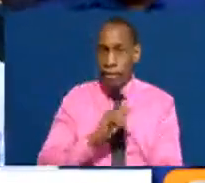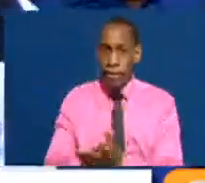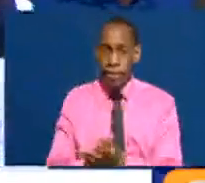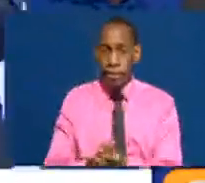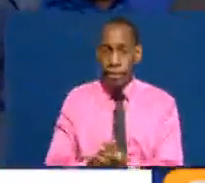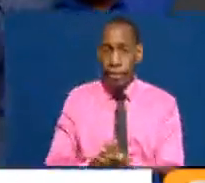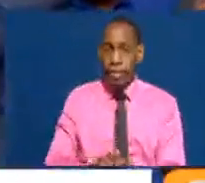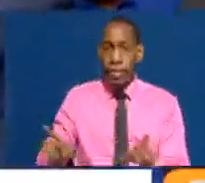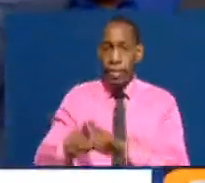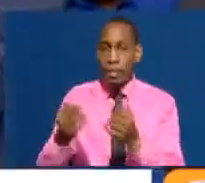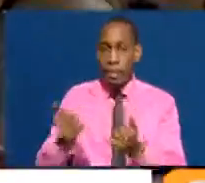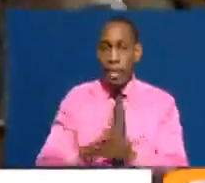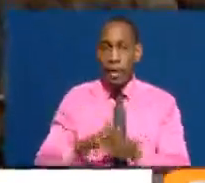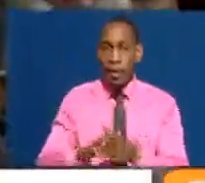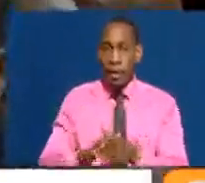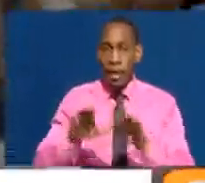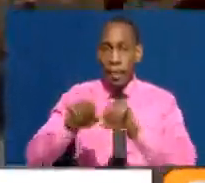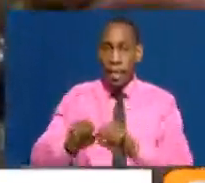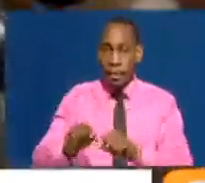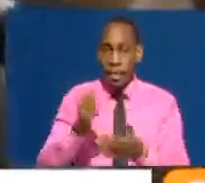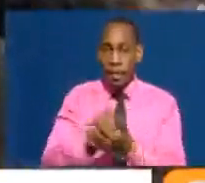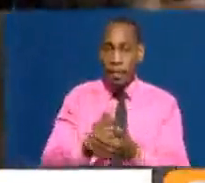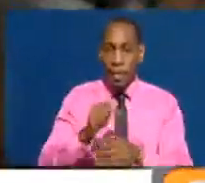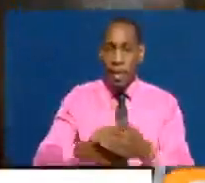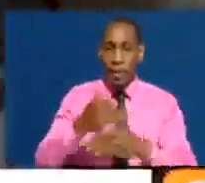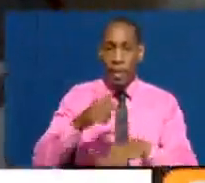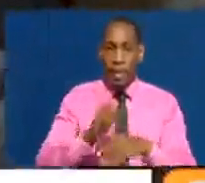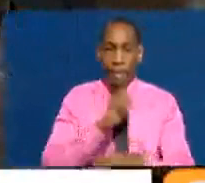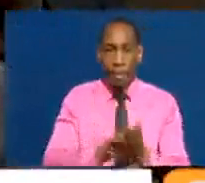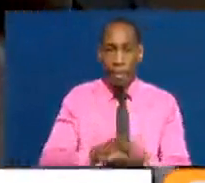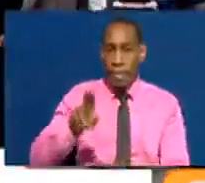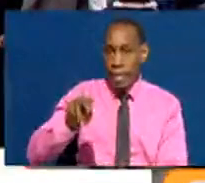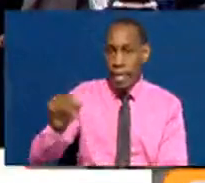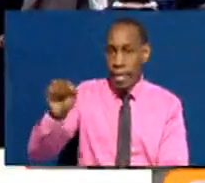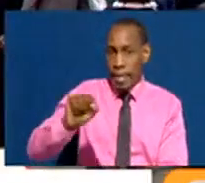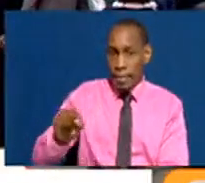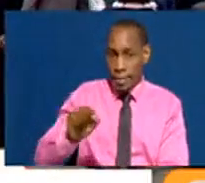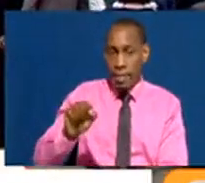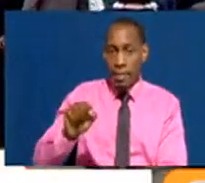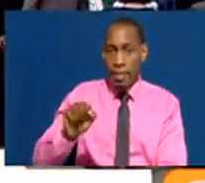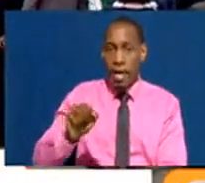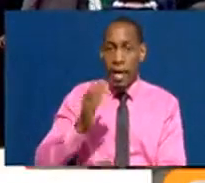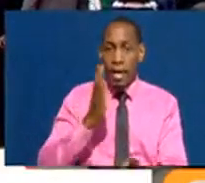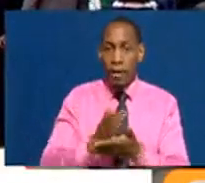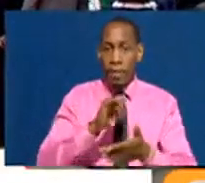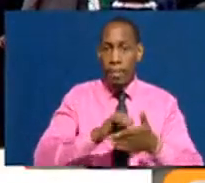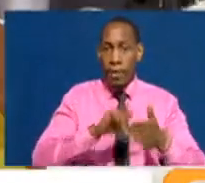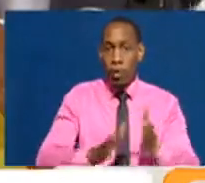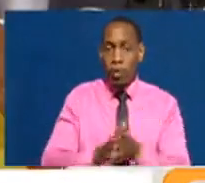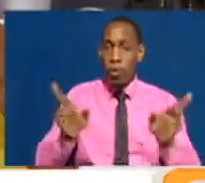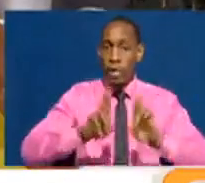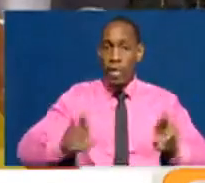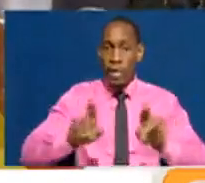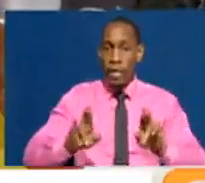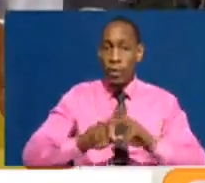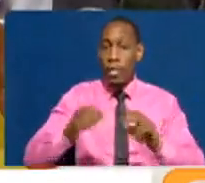Sakaja, who assumed office at the lapse of the extended tenure of the Nairobi Metropolitan Services, affirmed that he is ready to hit